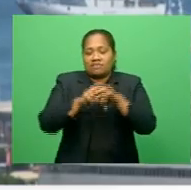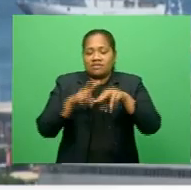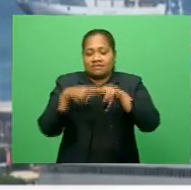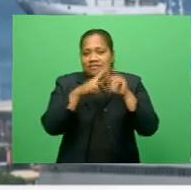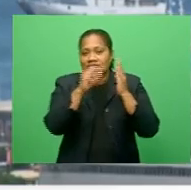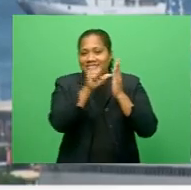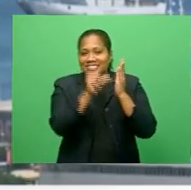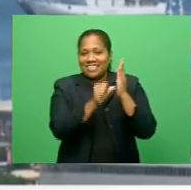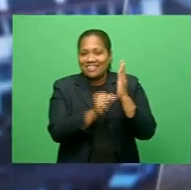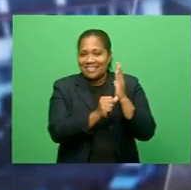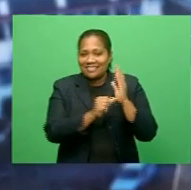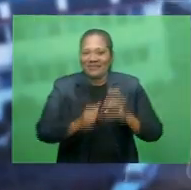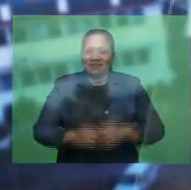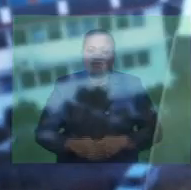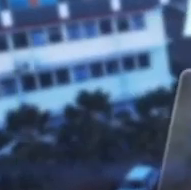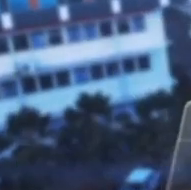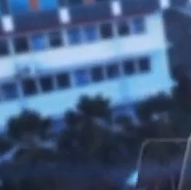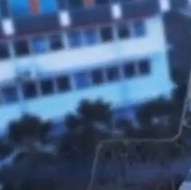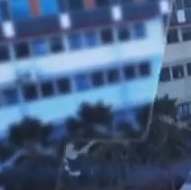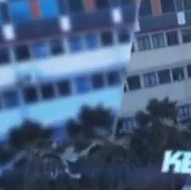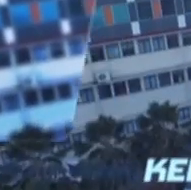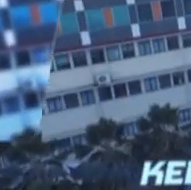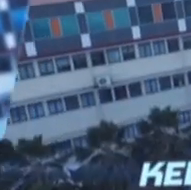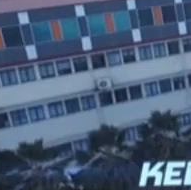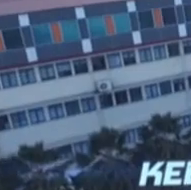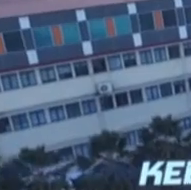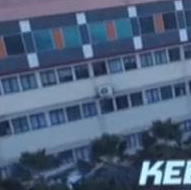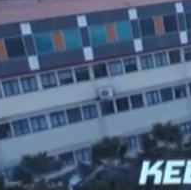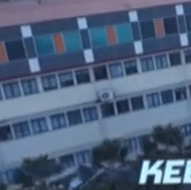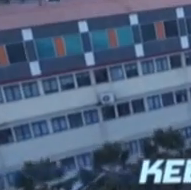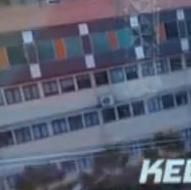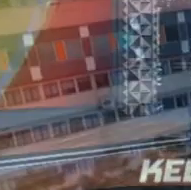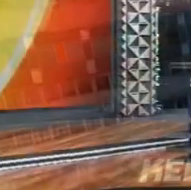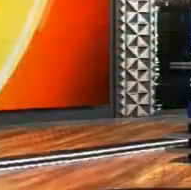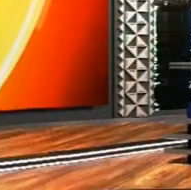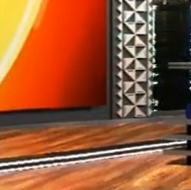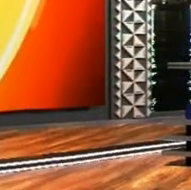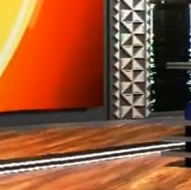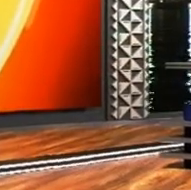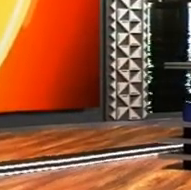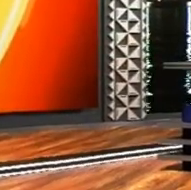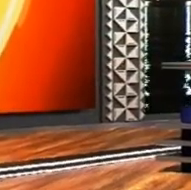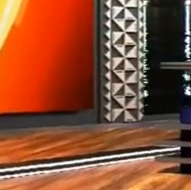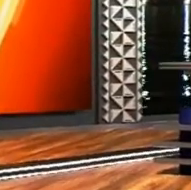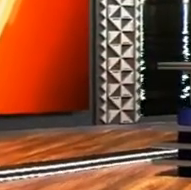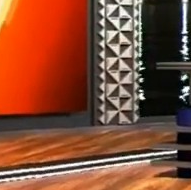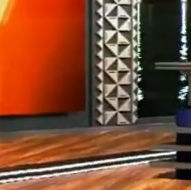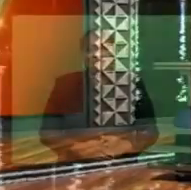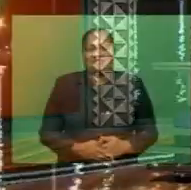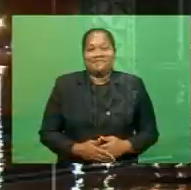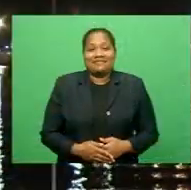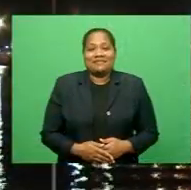agenda. From the studios of FBC Suva, Jackie Spate.